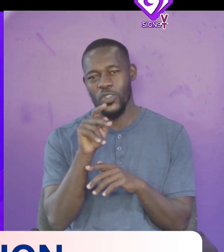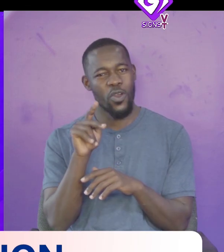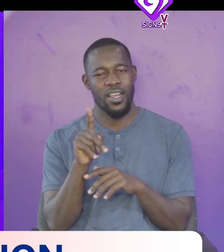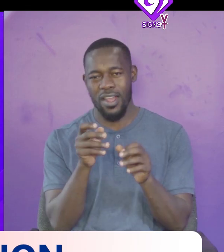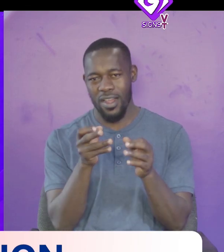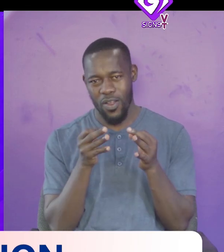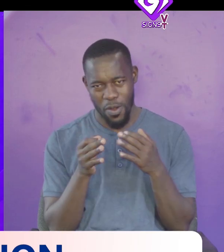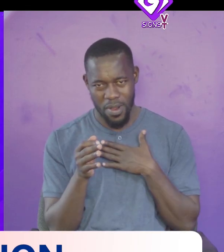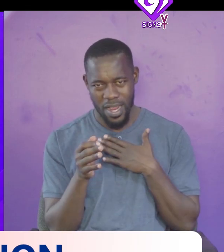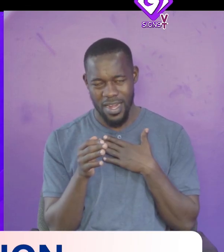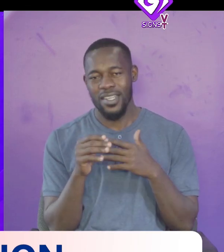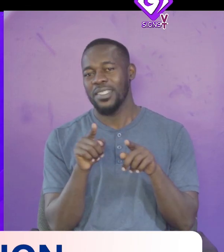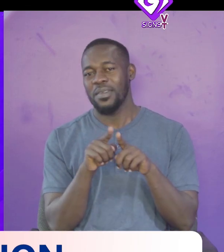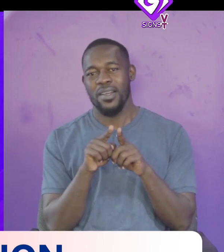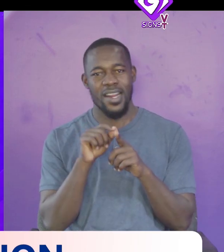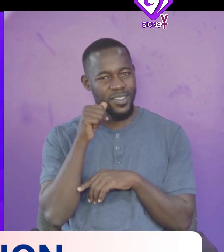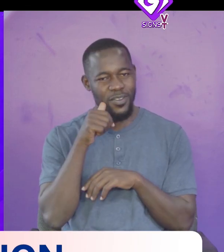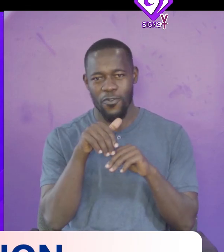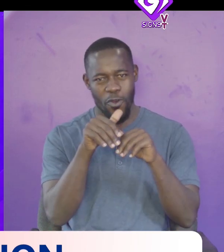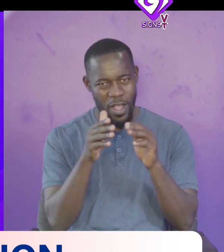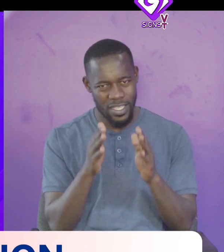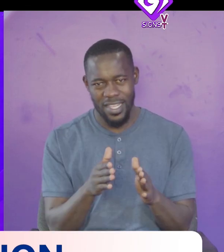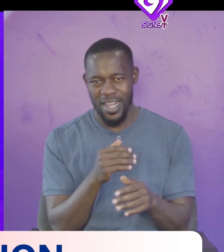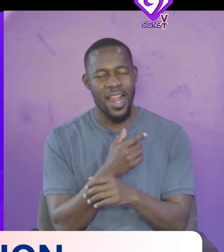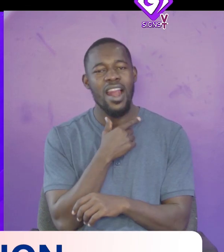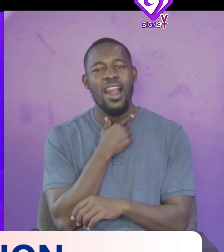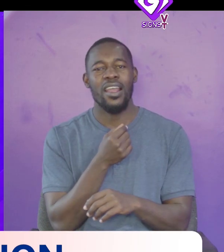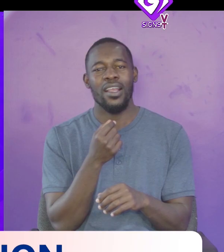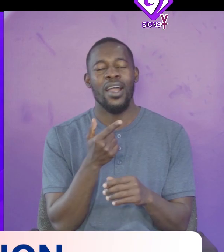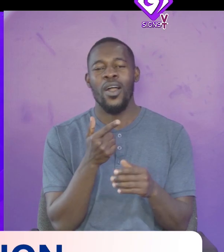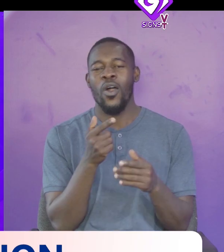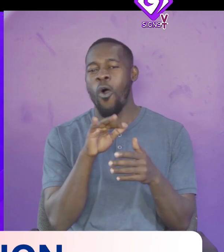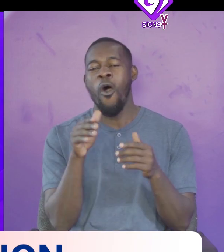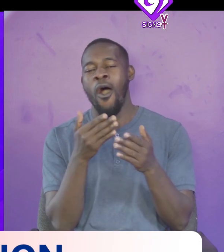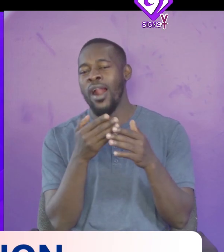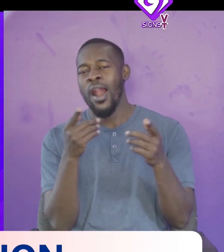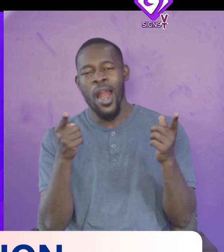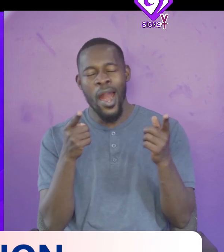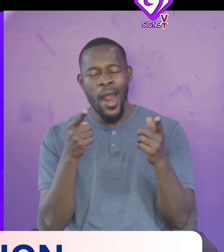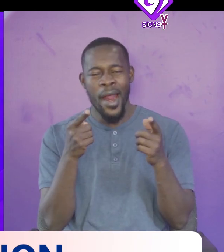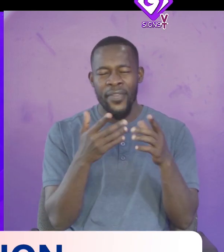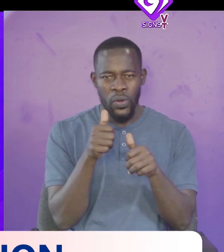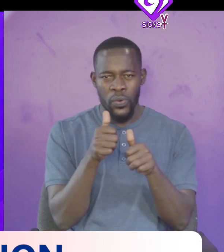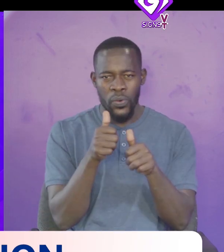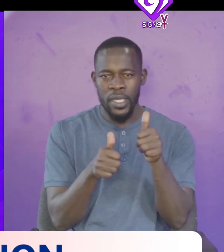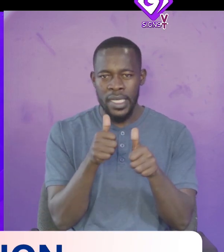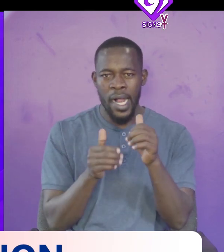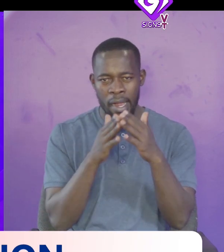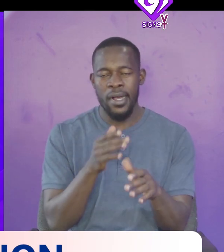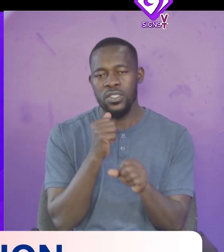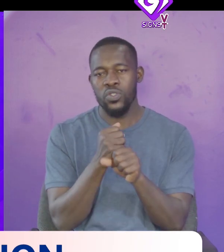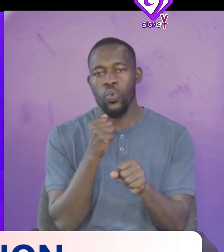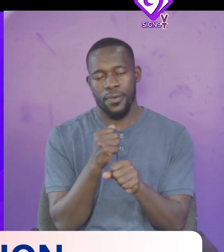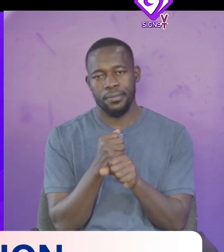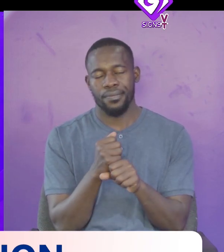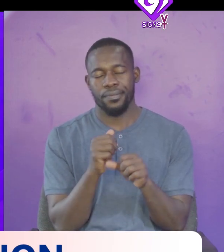And it's interesting, the followers really like what some of these leaders are doing and saying. It